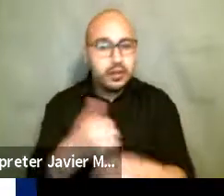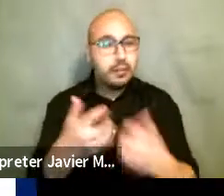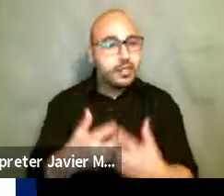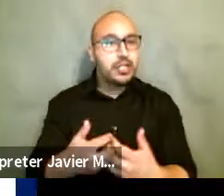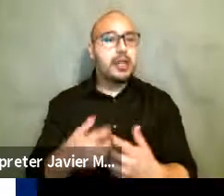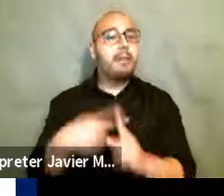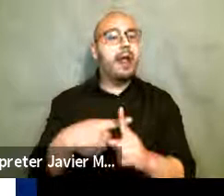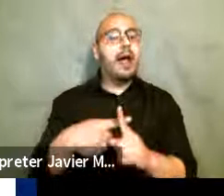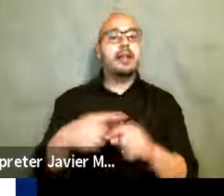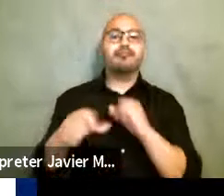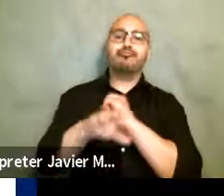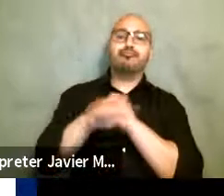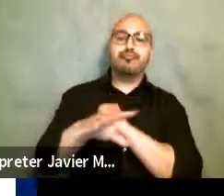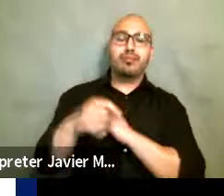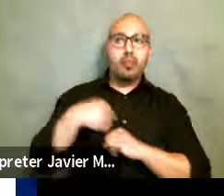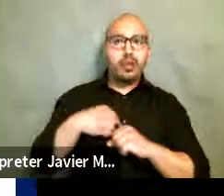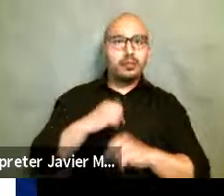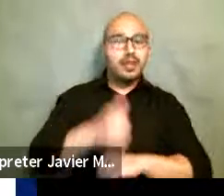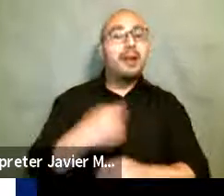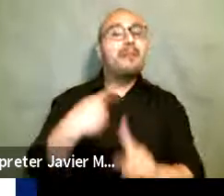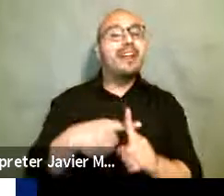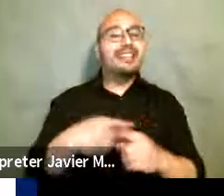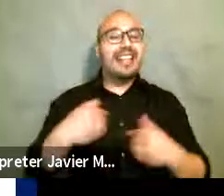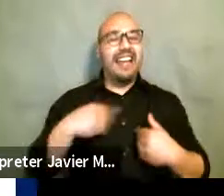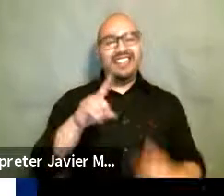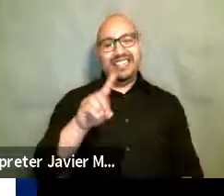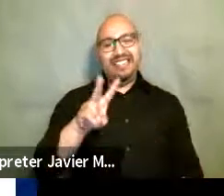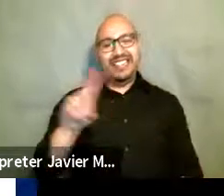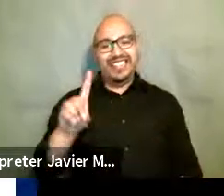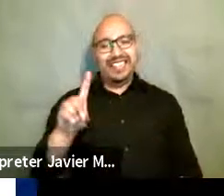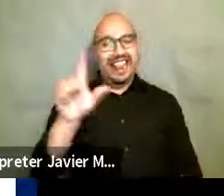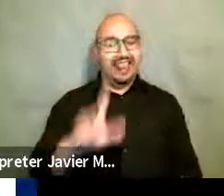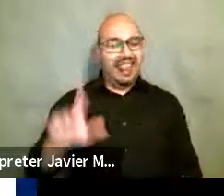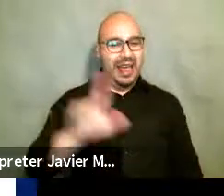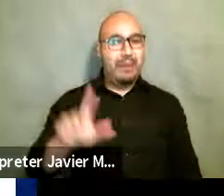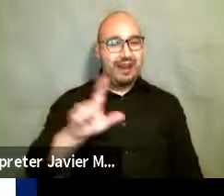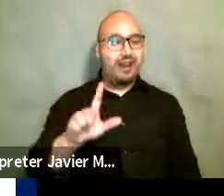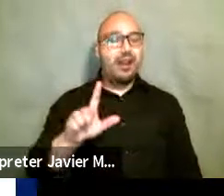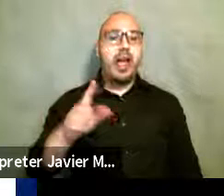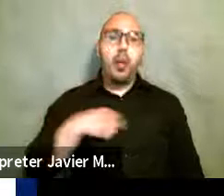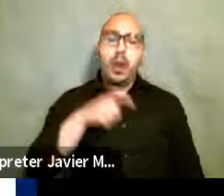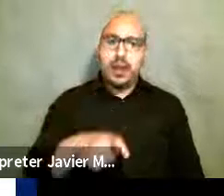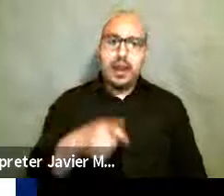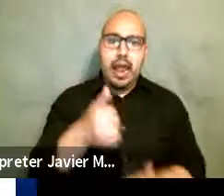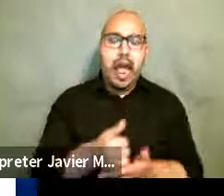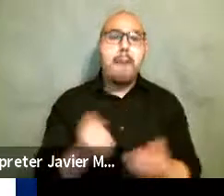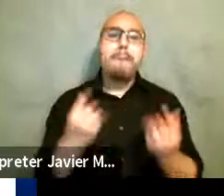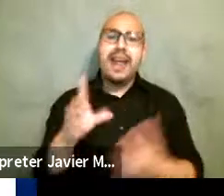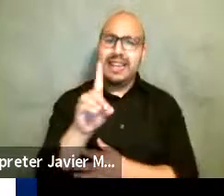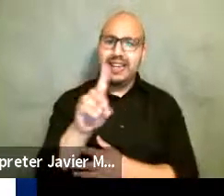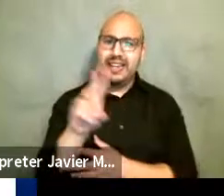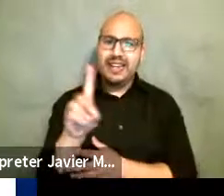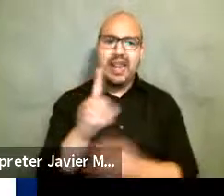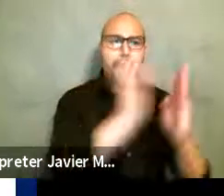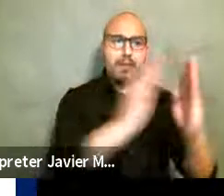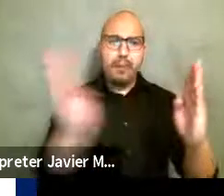we maintain a DVD library that actually we really need help with to sort it out. So that's another thing